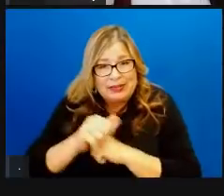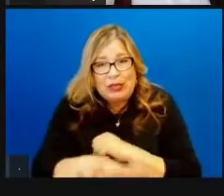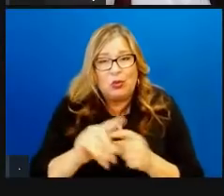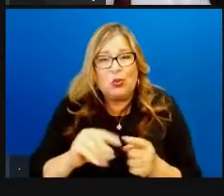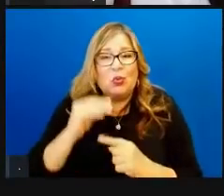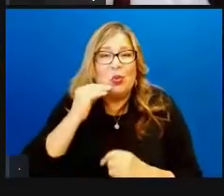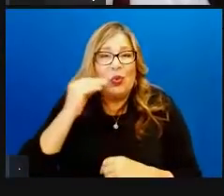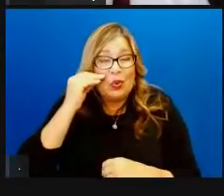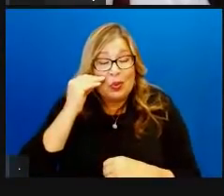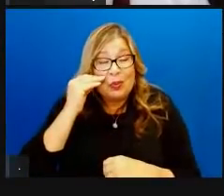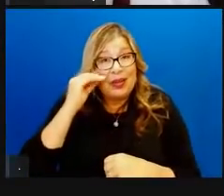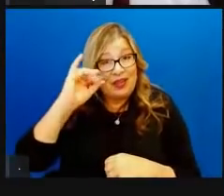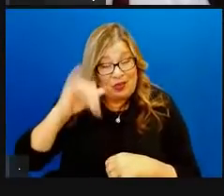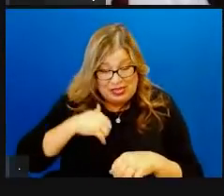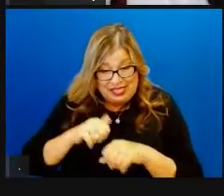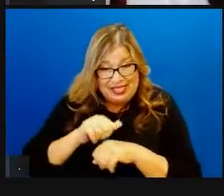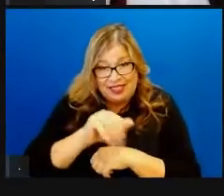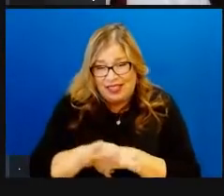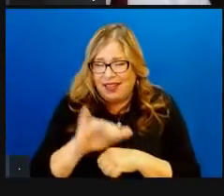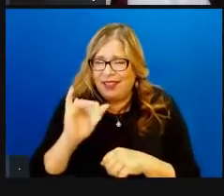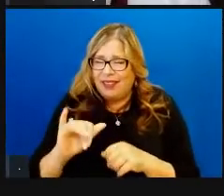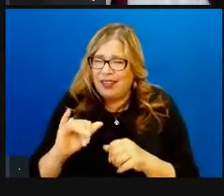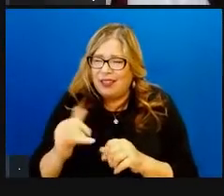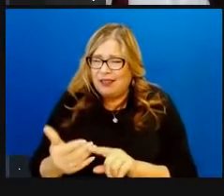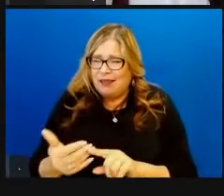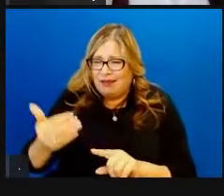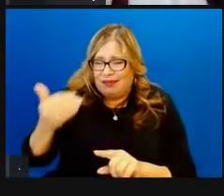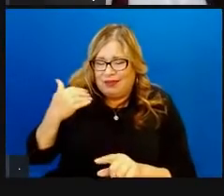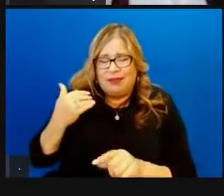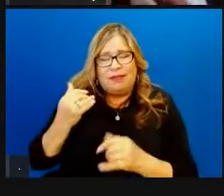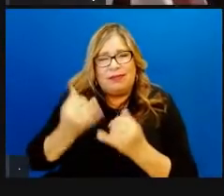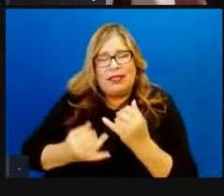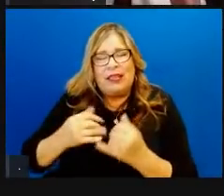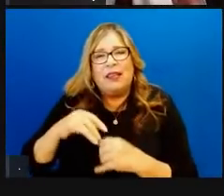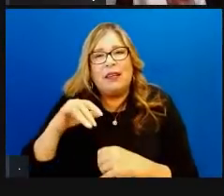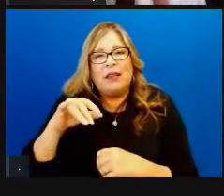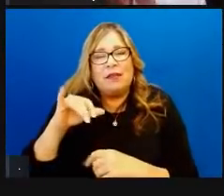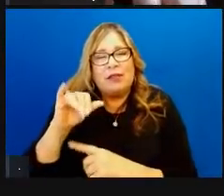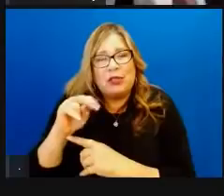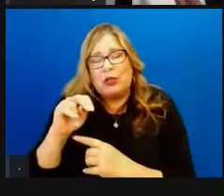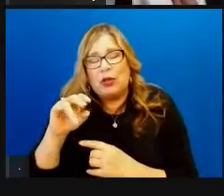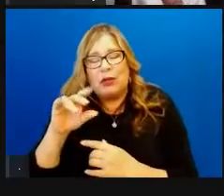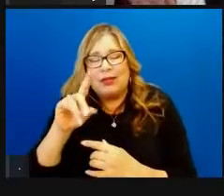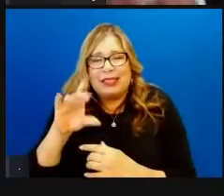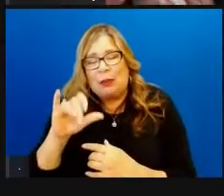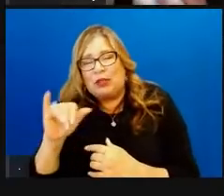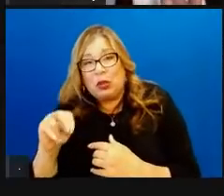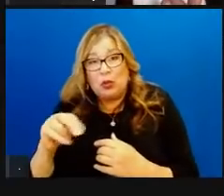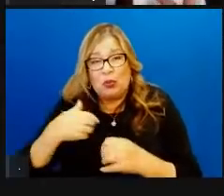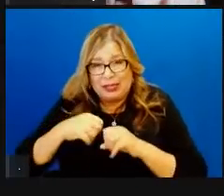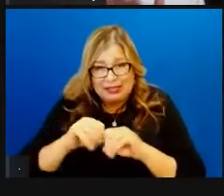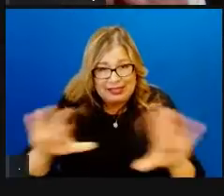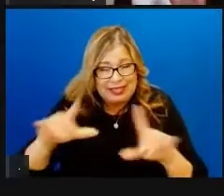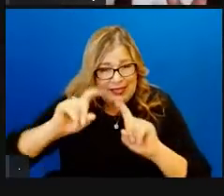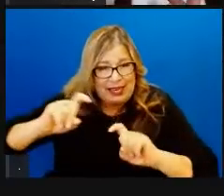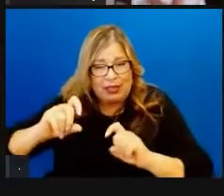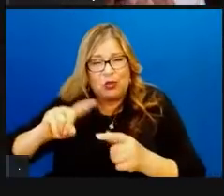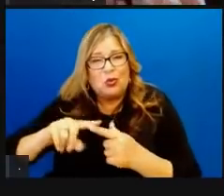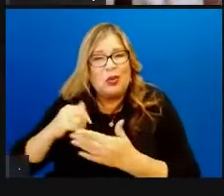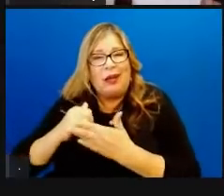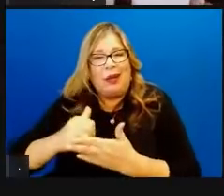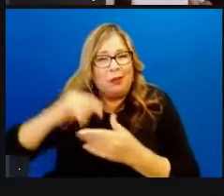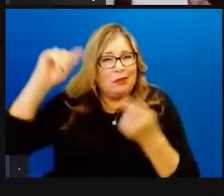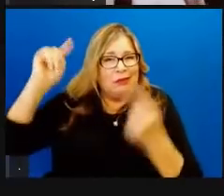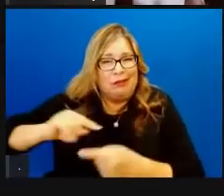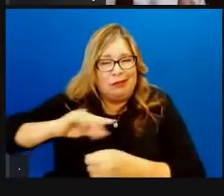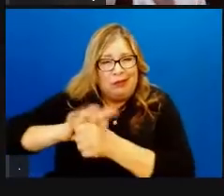when Omicron began to rear its head. So this set of mitigating factors, these approaches that we've gone over today and